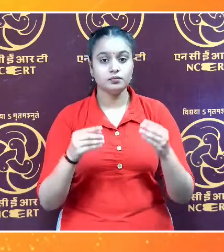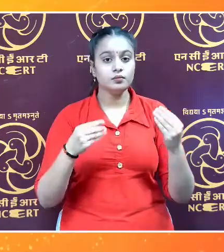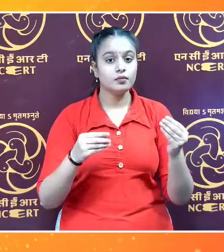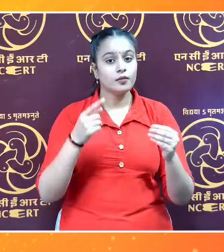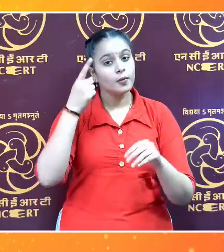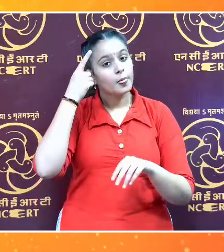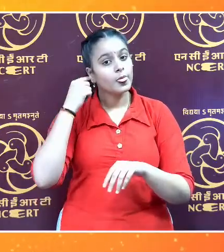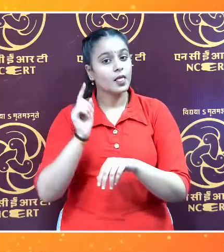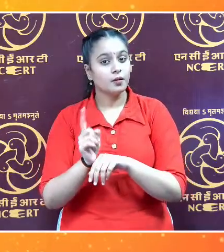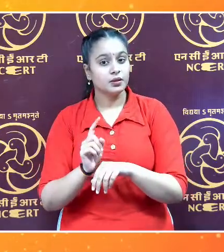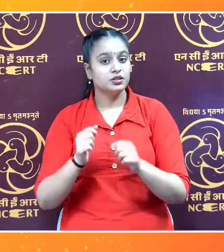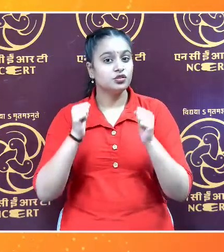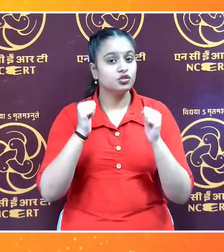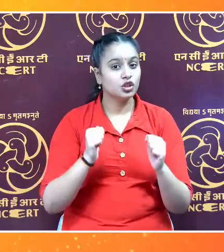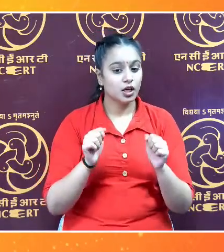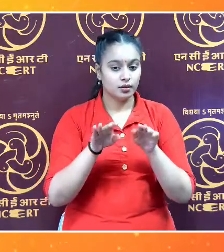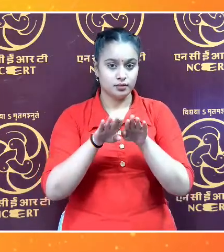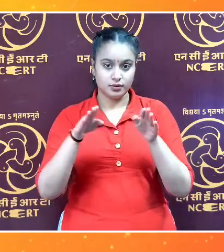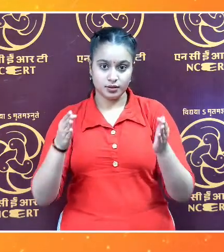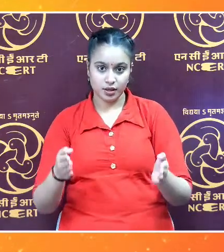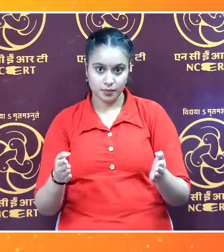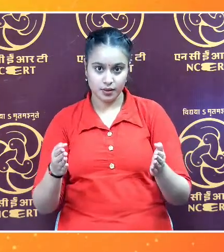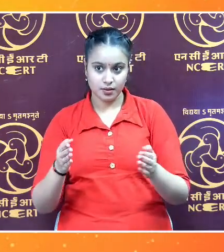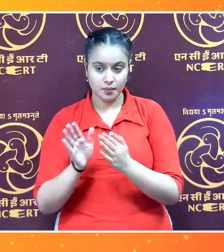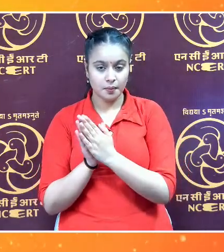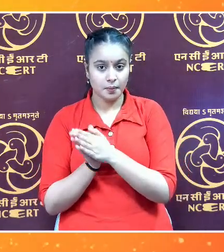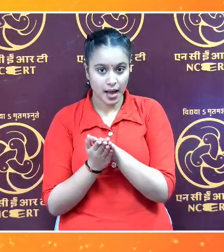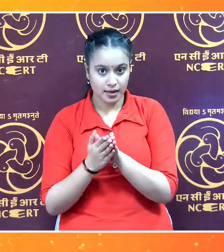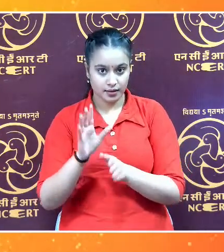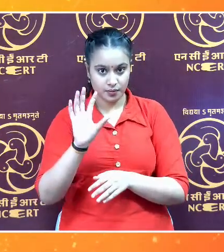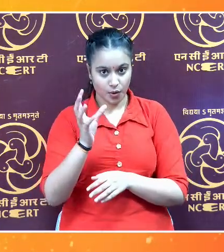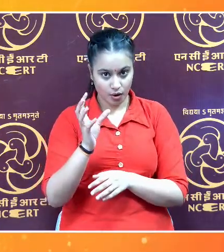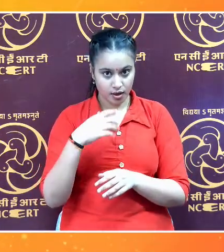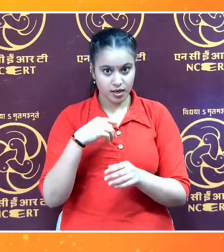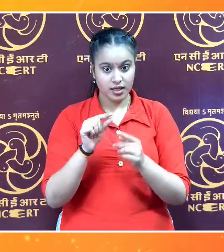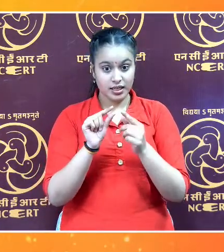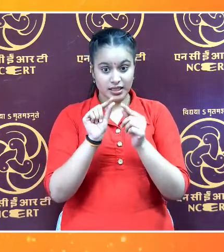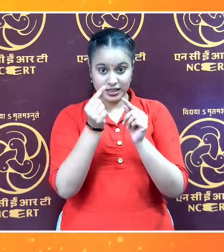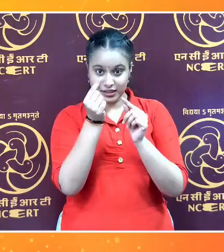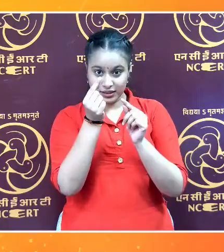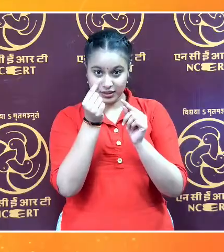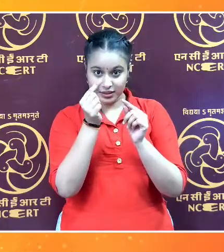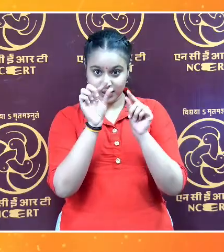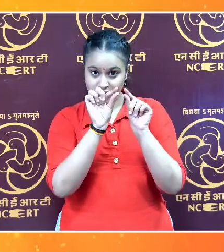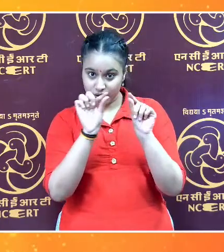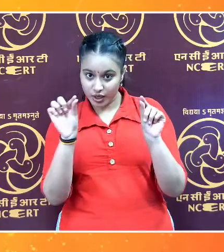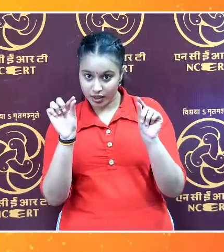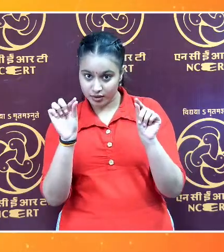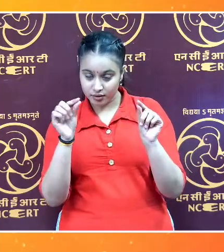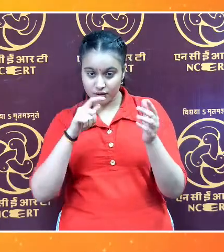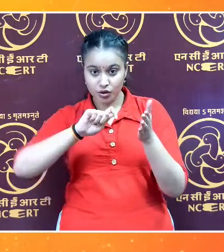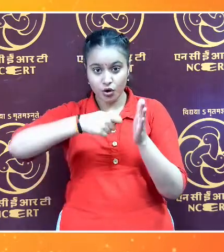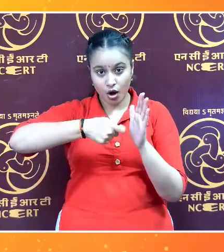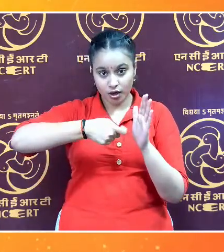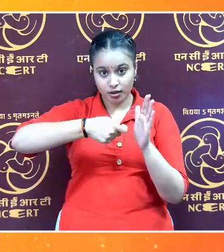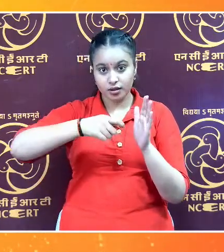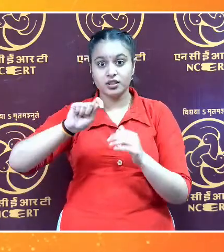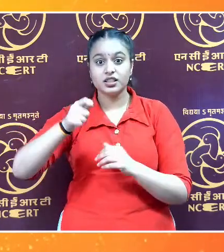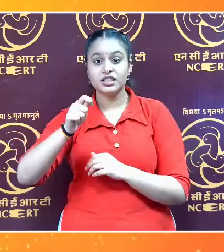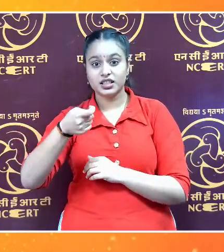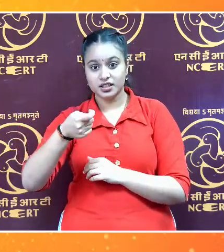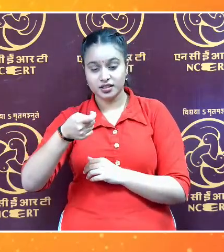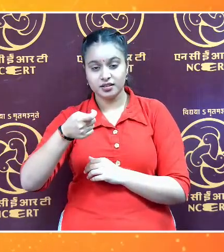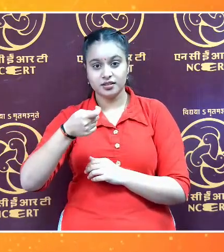Pencil. Yes, chair, Table. bat, Ball. needle, Needle thread. okay, lock, Key. and